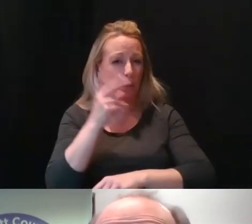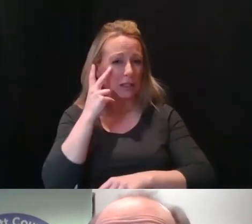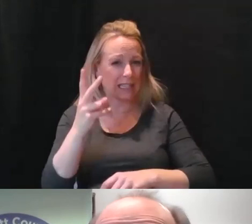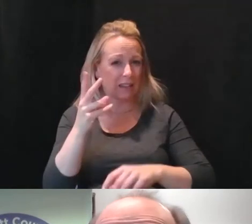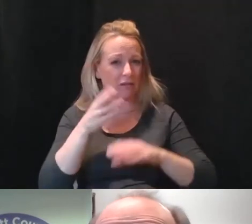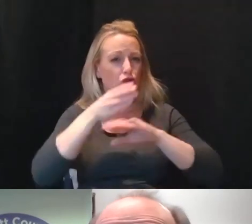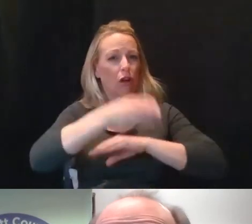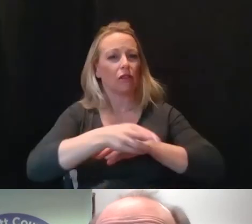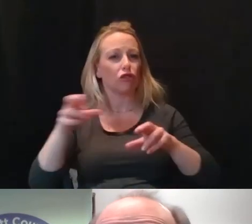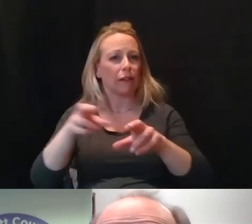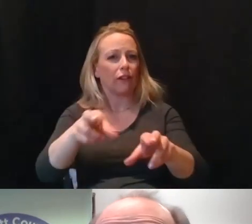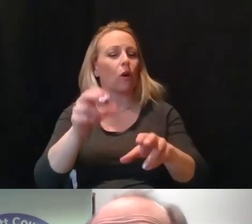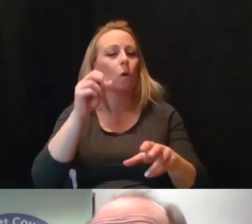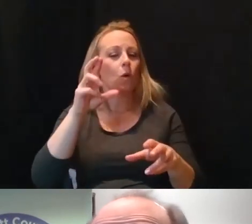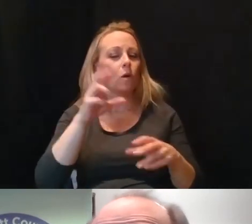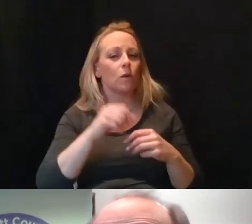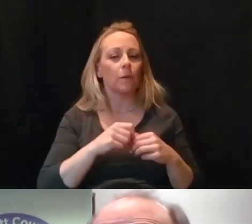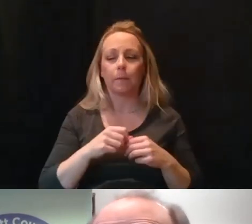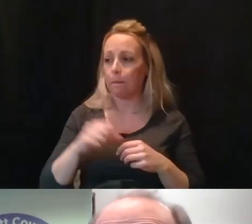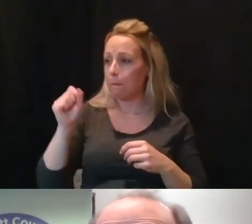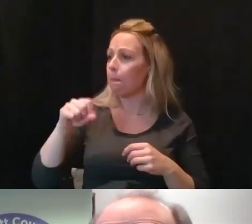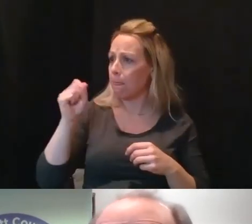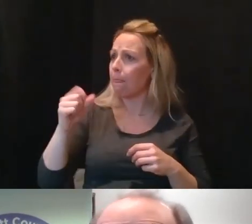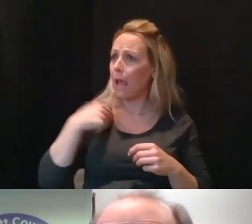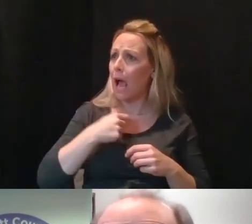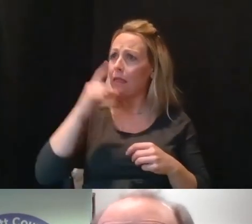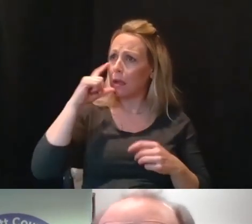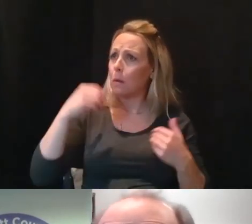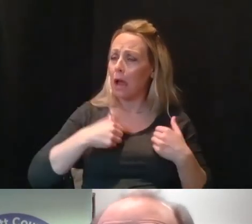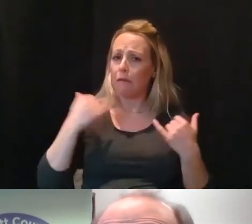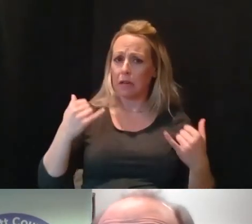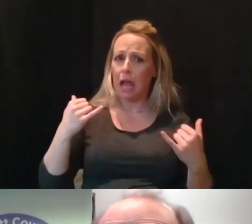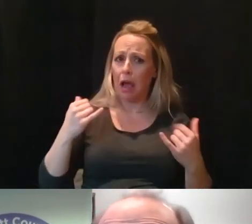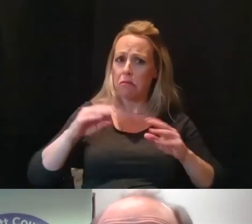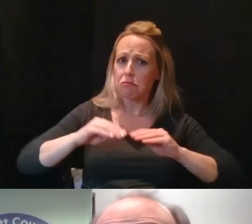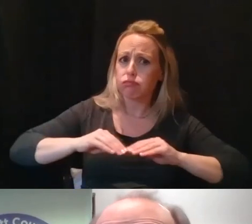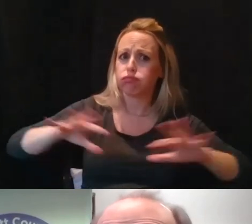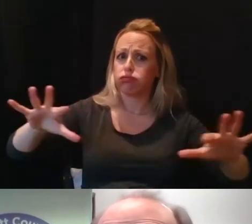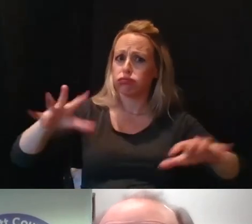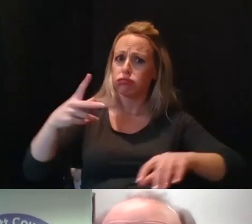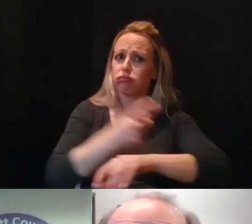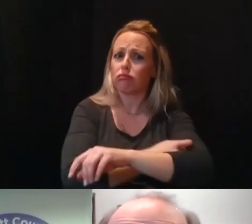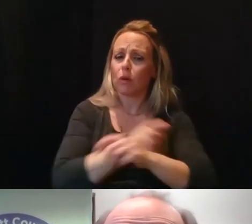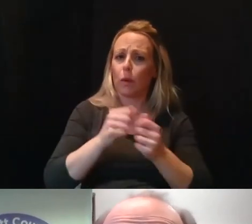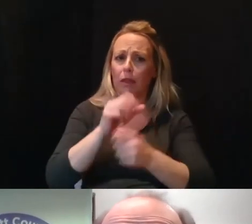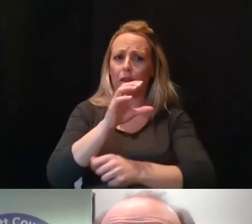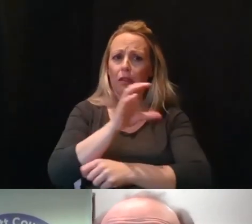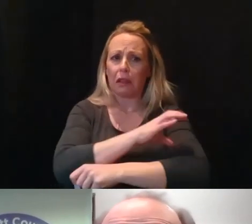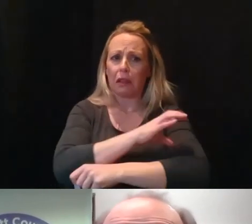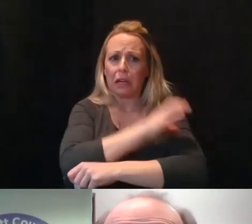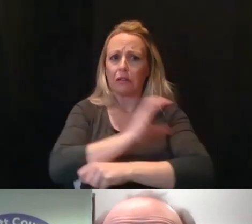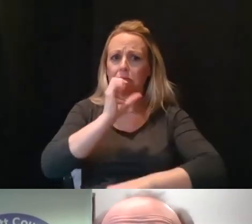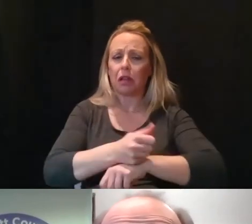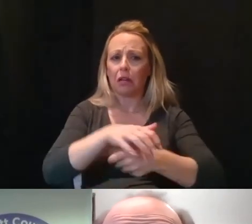different practices? Well, we are doing what you'd call mass vaccinations through our clinic sites for the healthcare workers. We're just scheduling